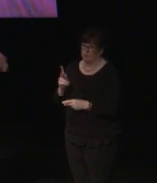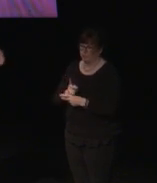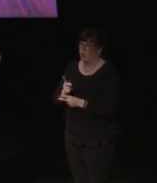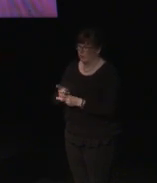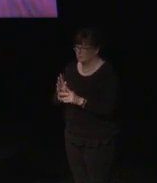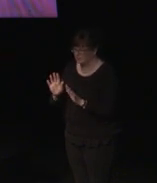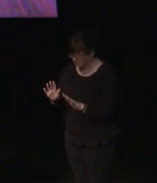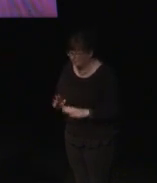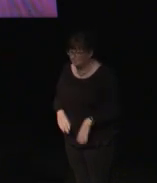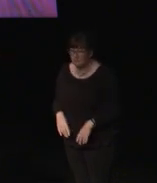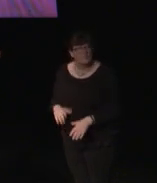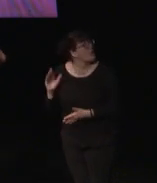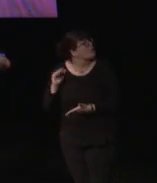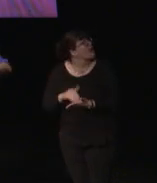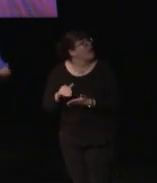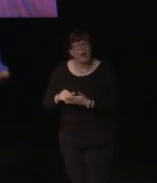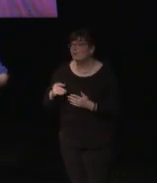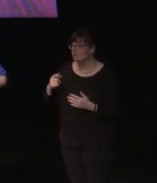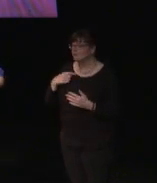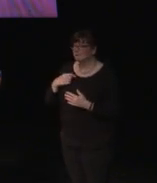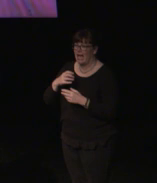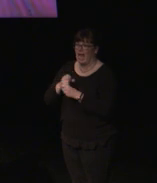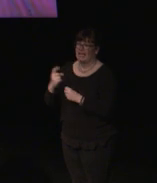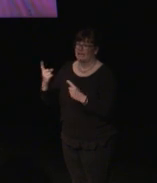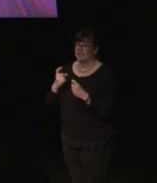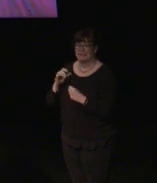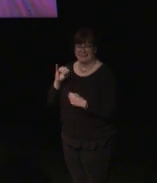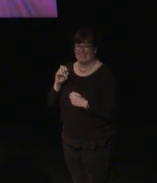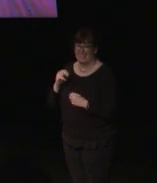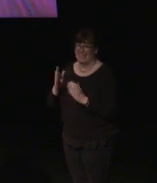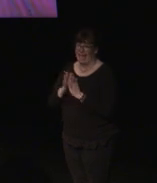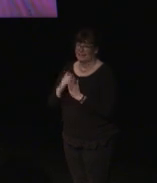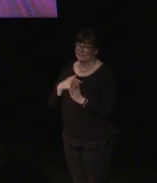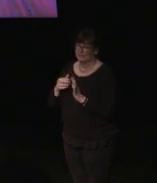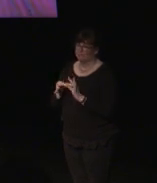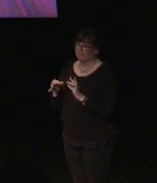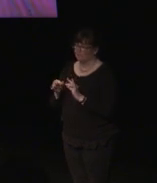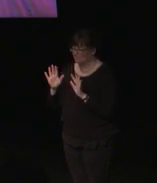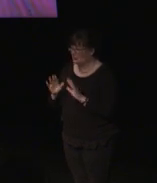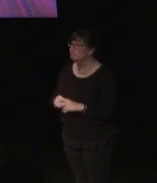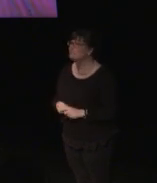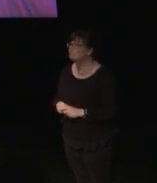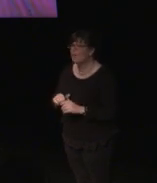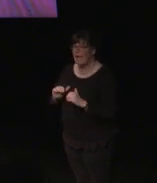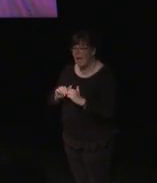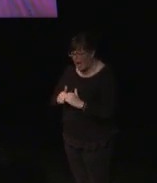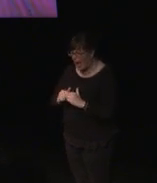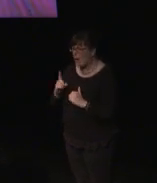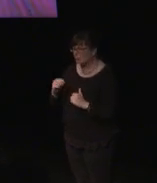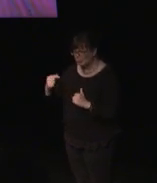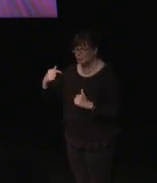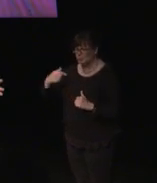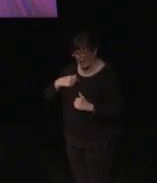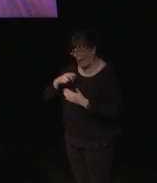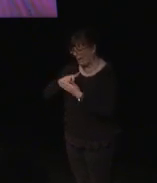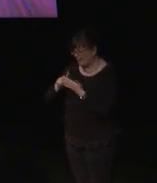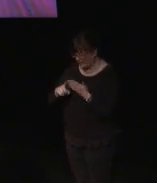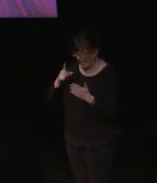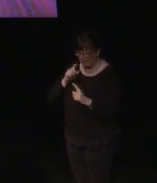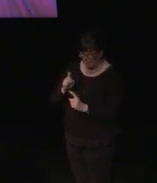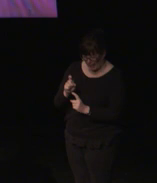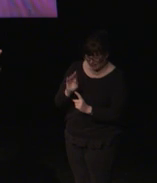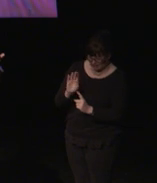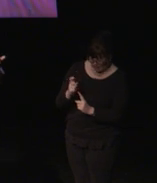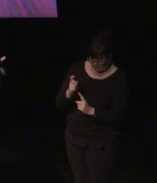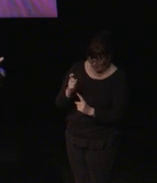this question a lot, and this whole section's for Ian because he really wanted it in here. How do I design for the Xbox Adaptive